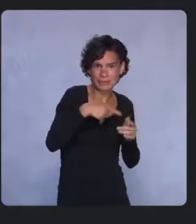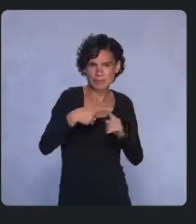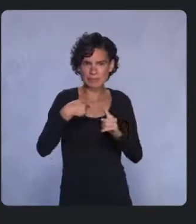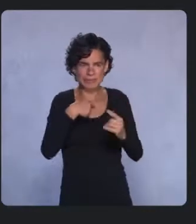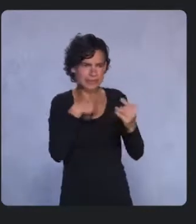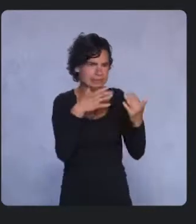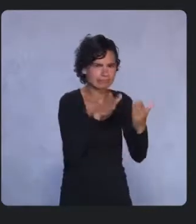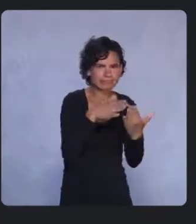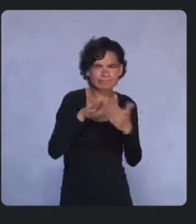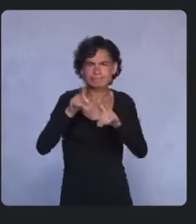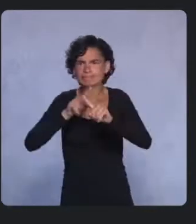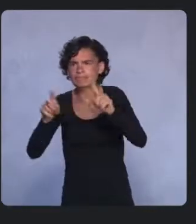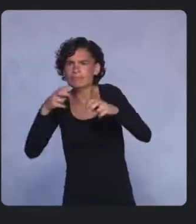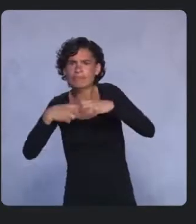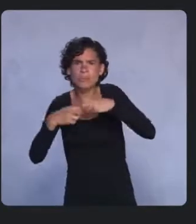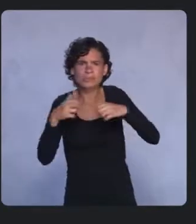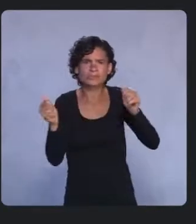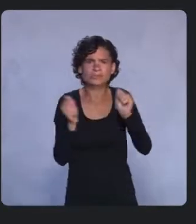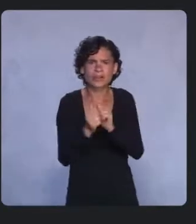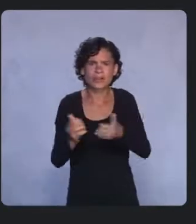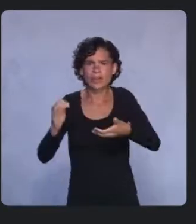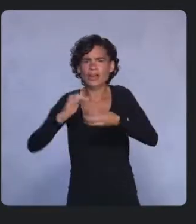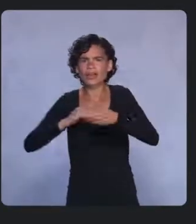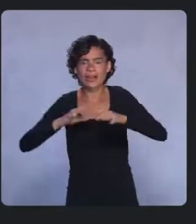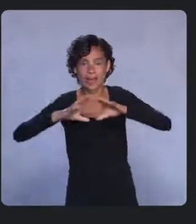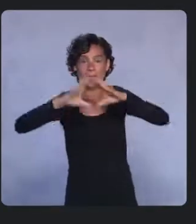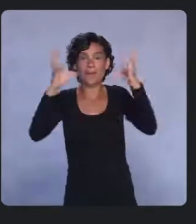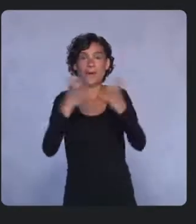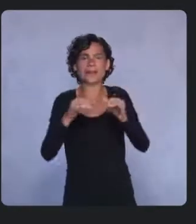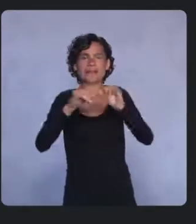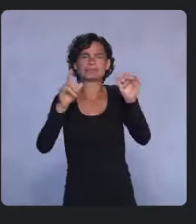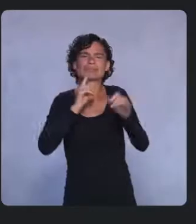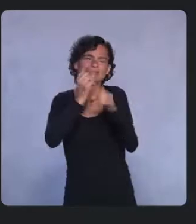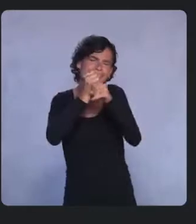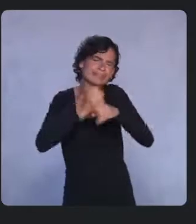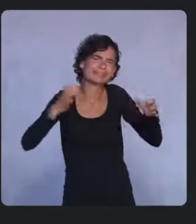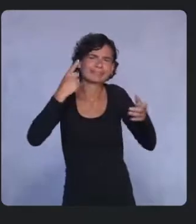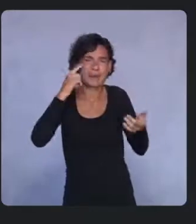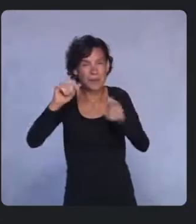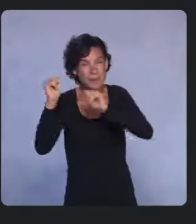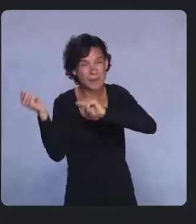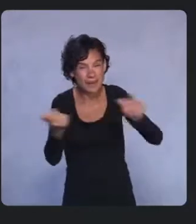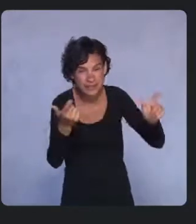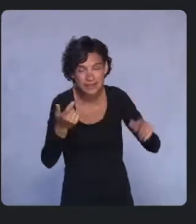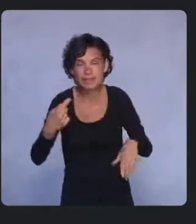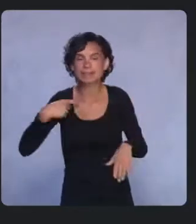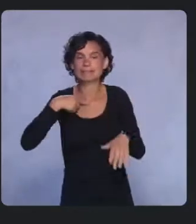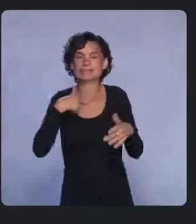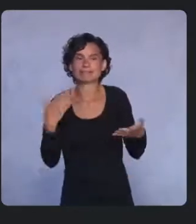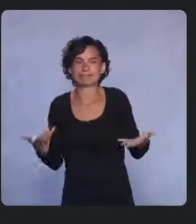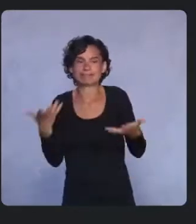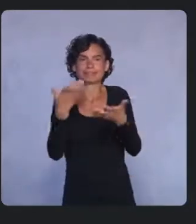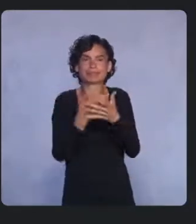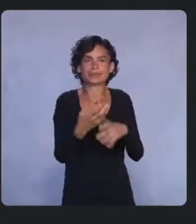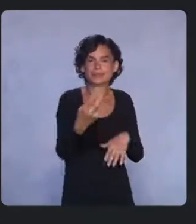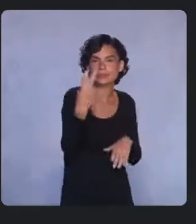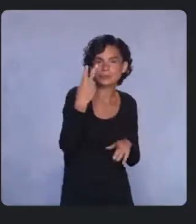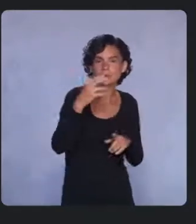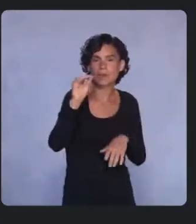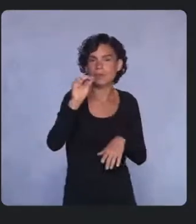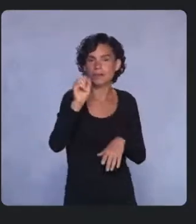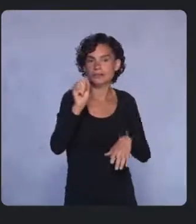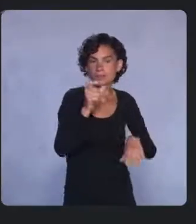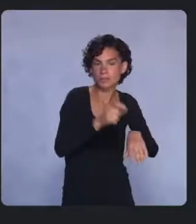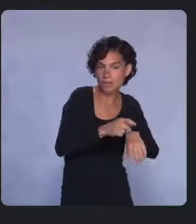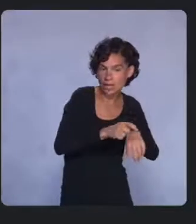has grown for everyone. And now we're combining the best of our 2 operating systems, Wear OS and